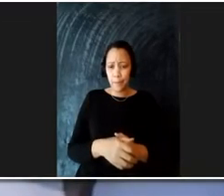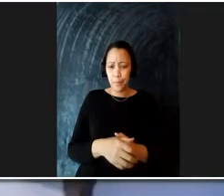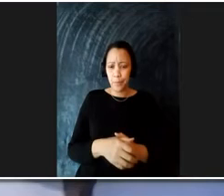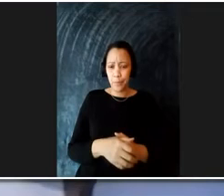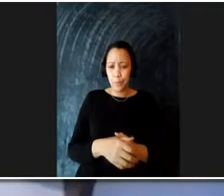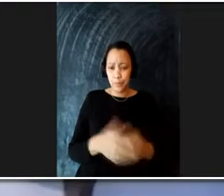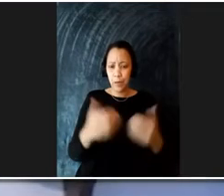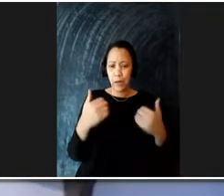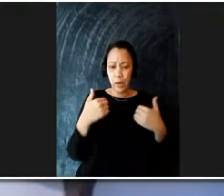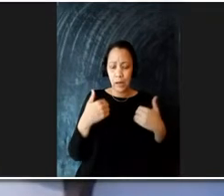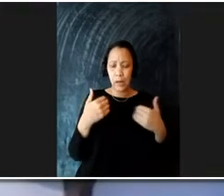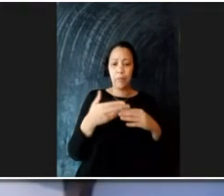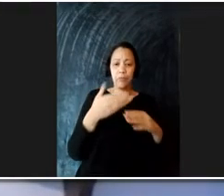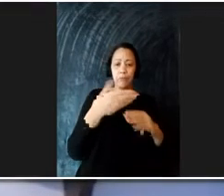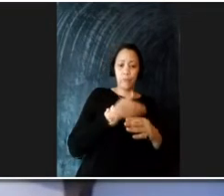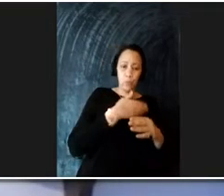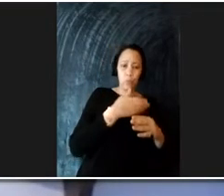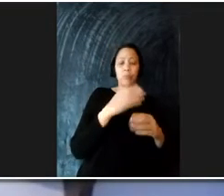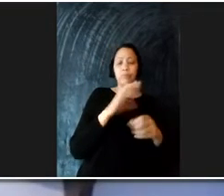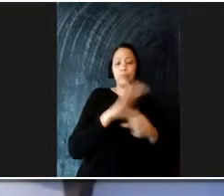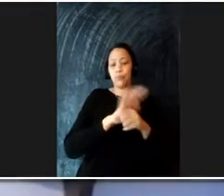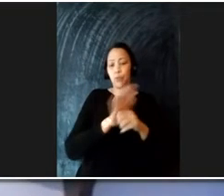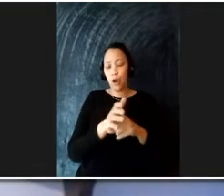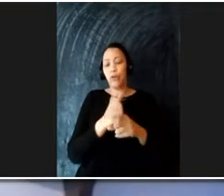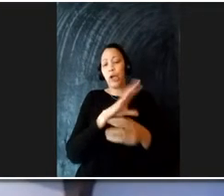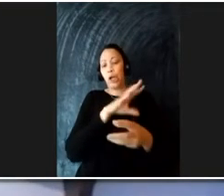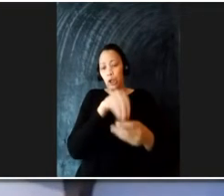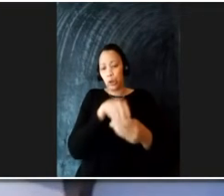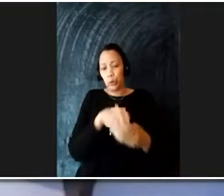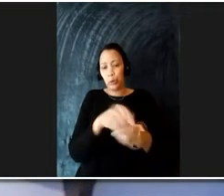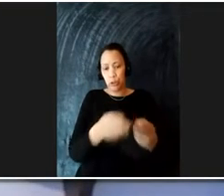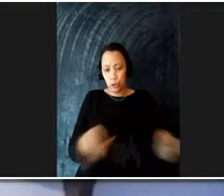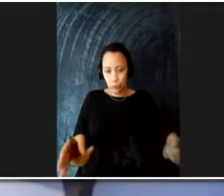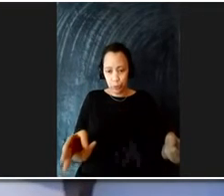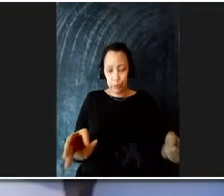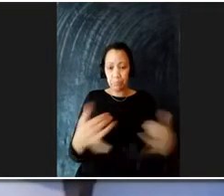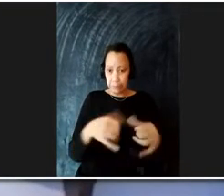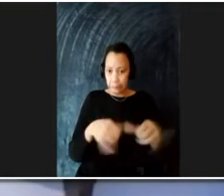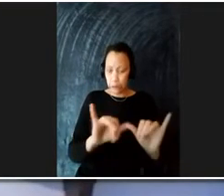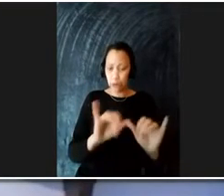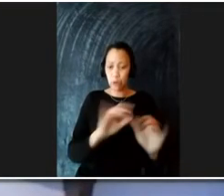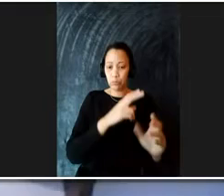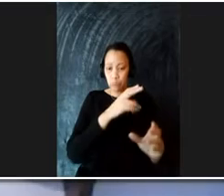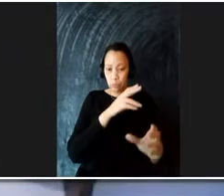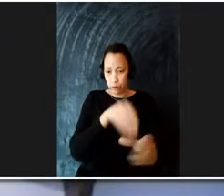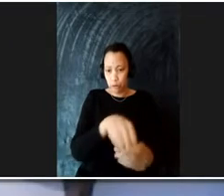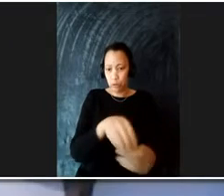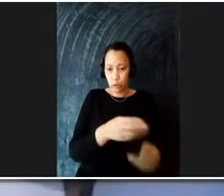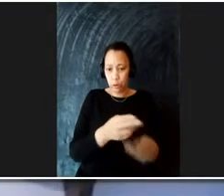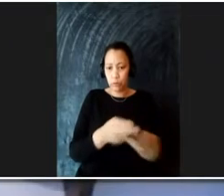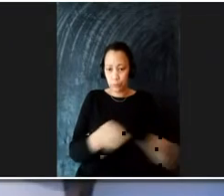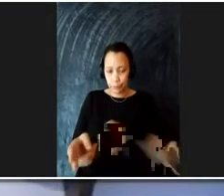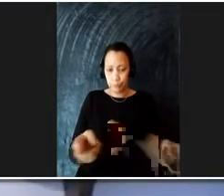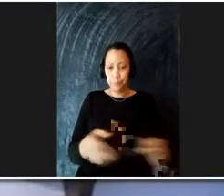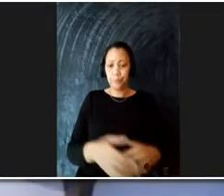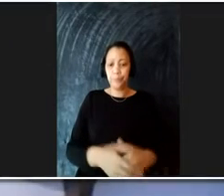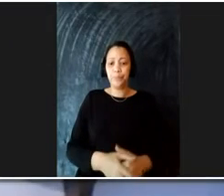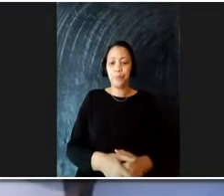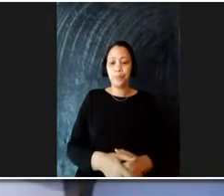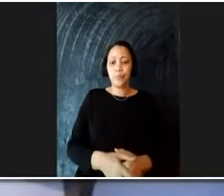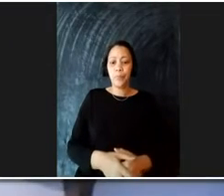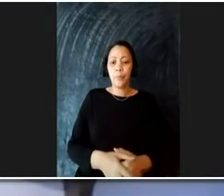less safe going to stay with friends or family um now could put everyone at risk